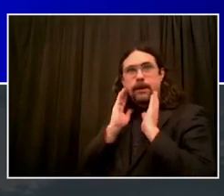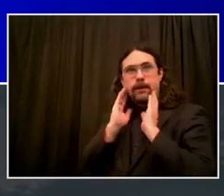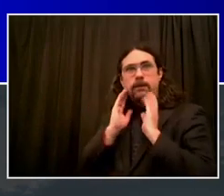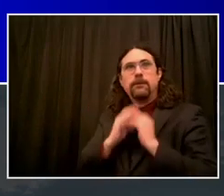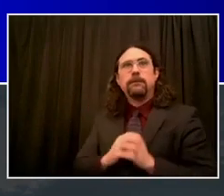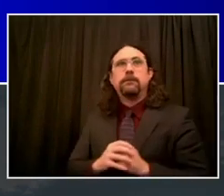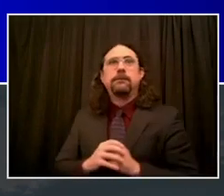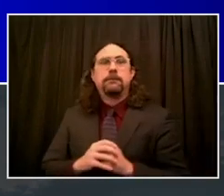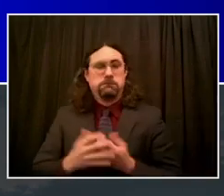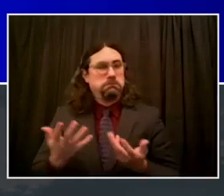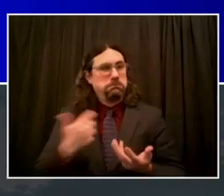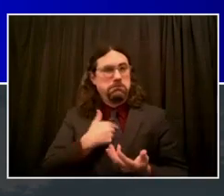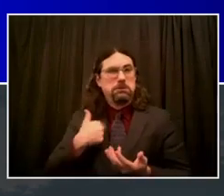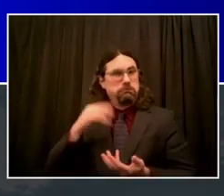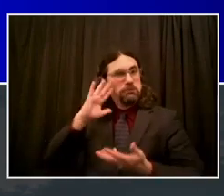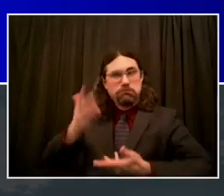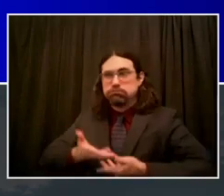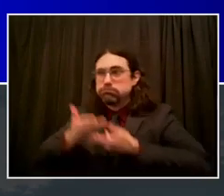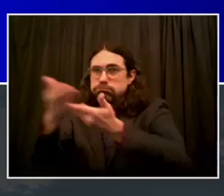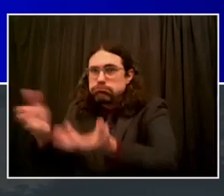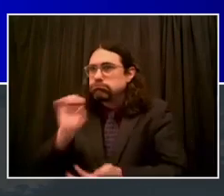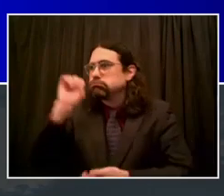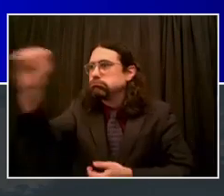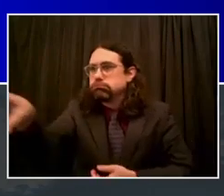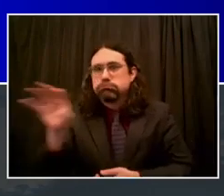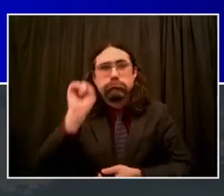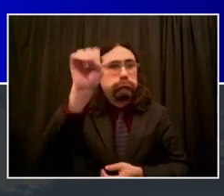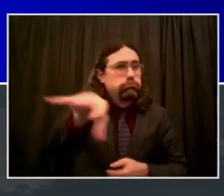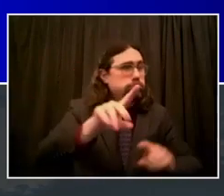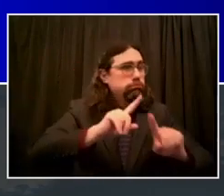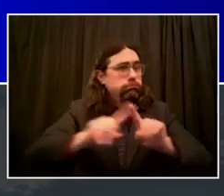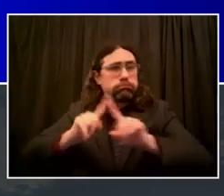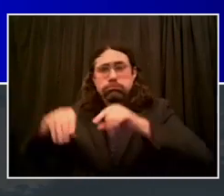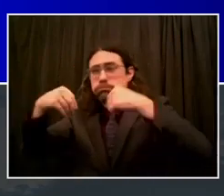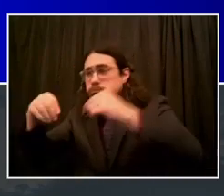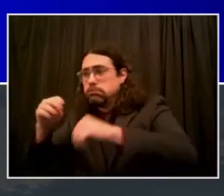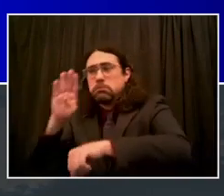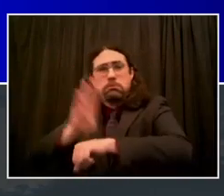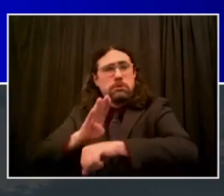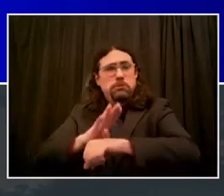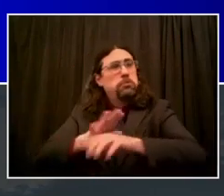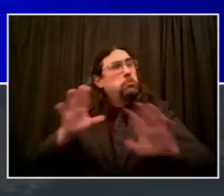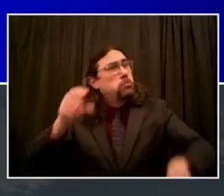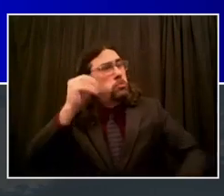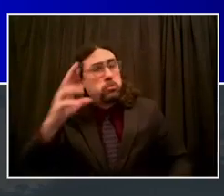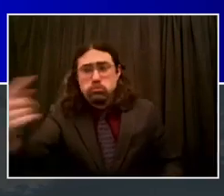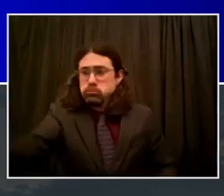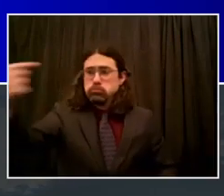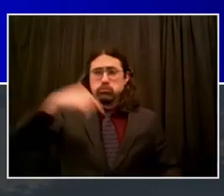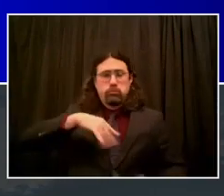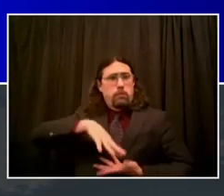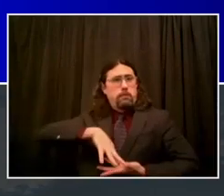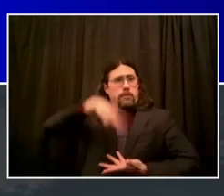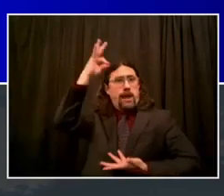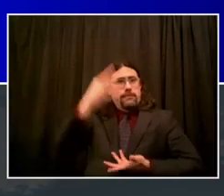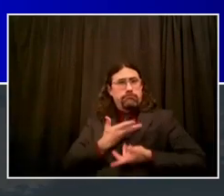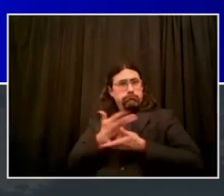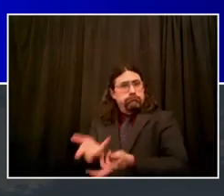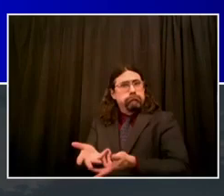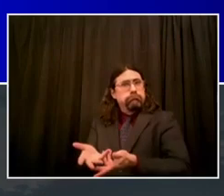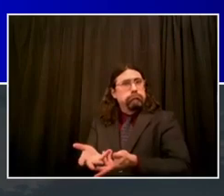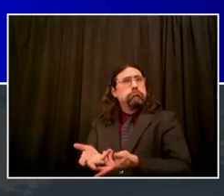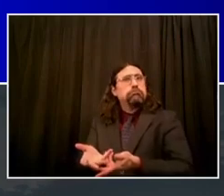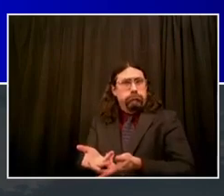And that work will be done by our Department of Consumer and Worker Protection, our Department of Small Business Services, and our Department of